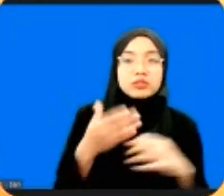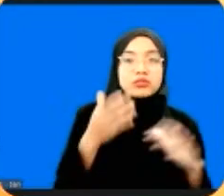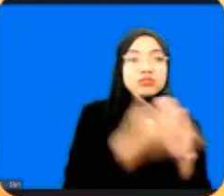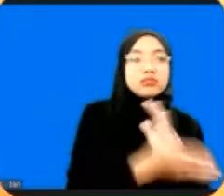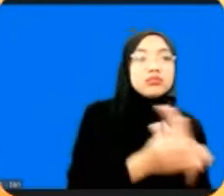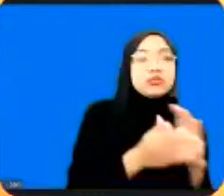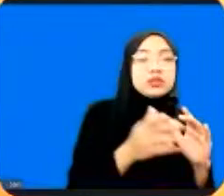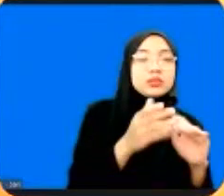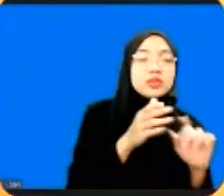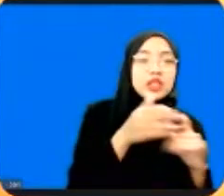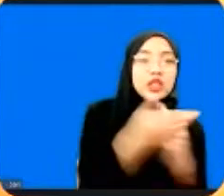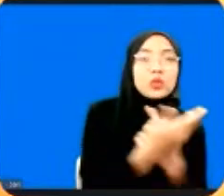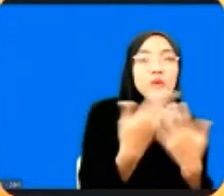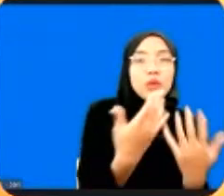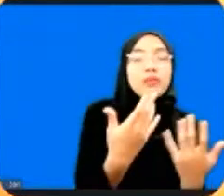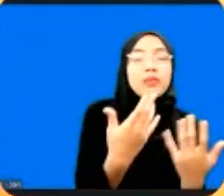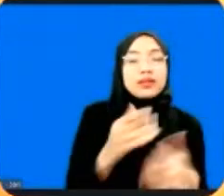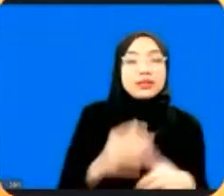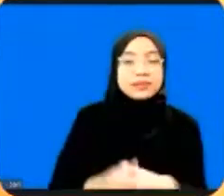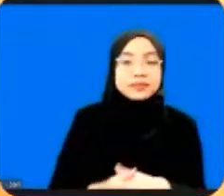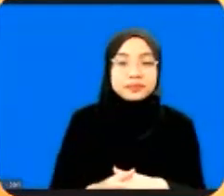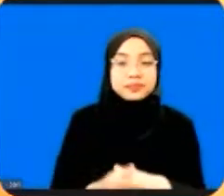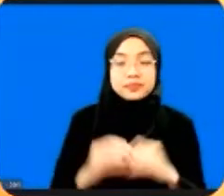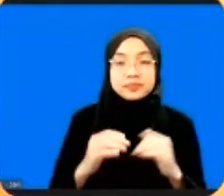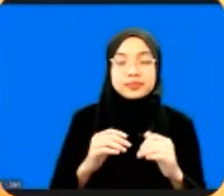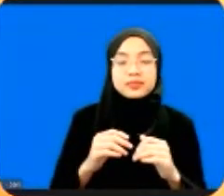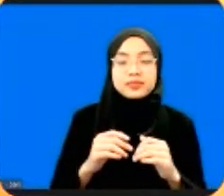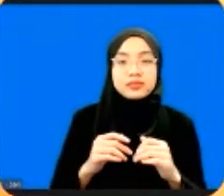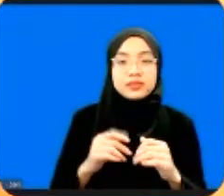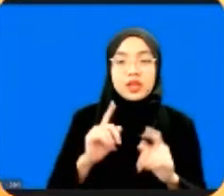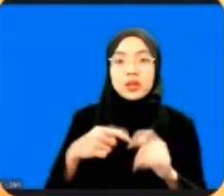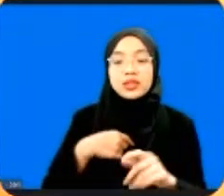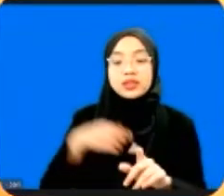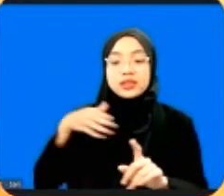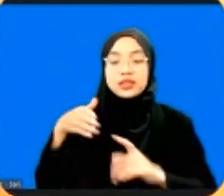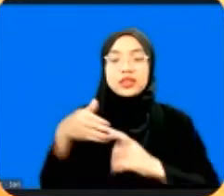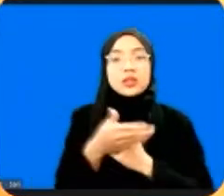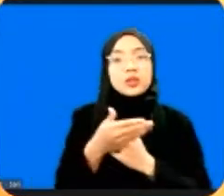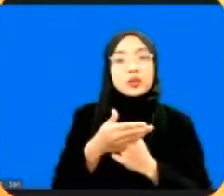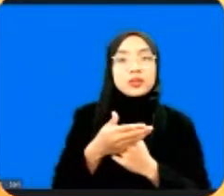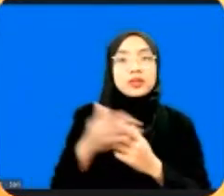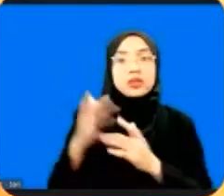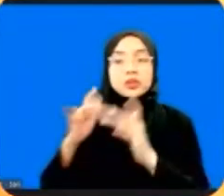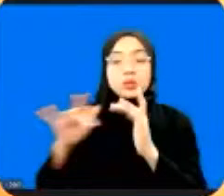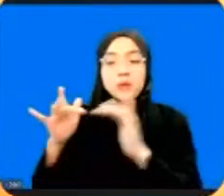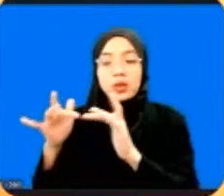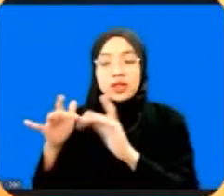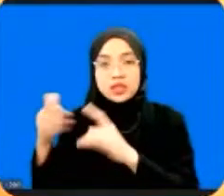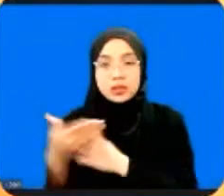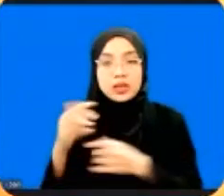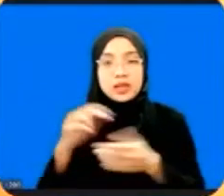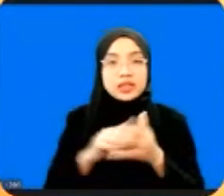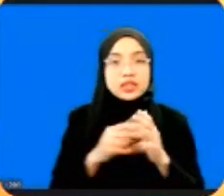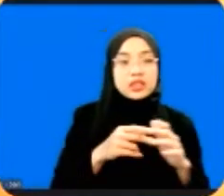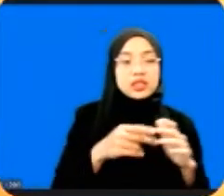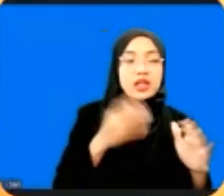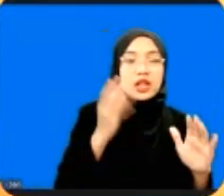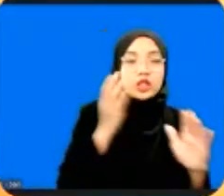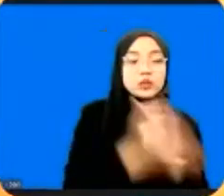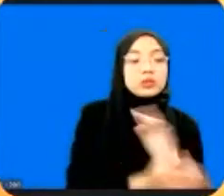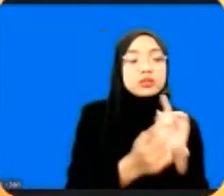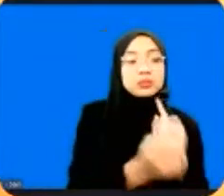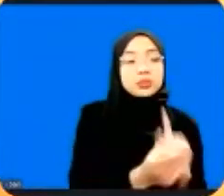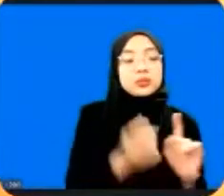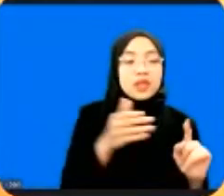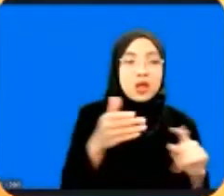offline should be also protected online. What they mean is, see, in offline,